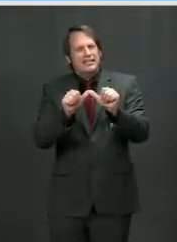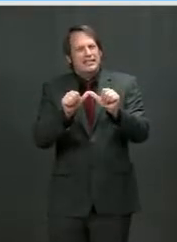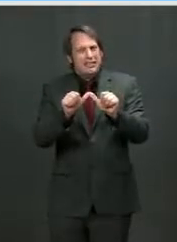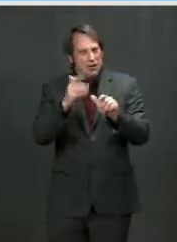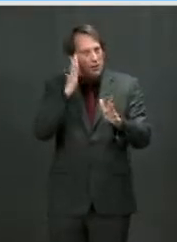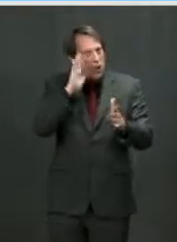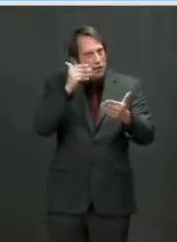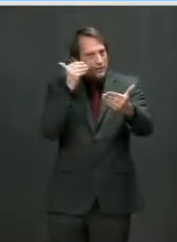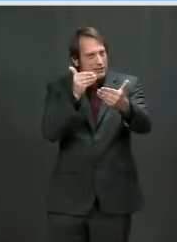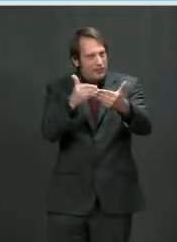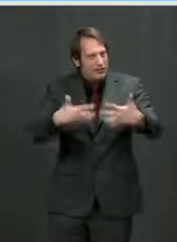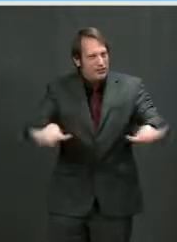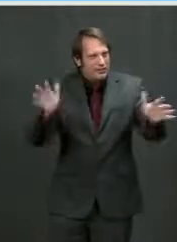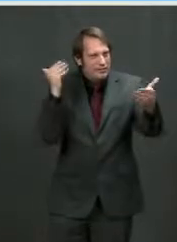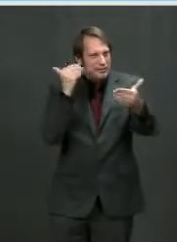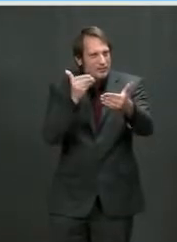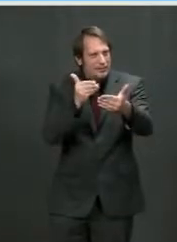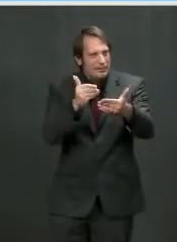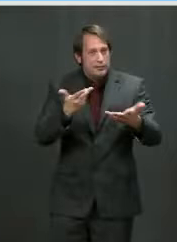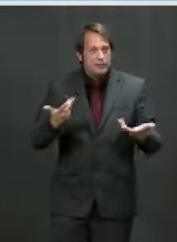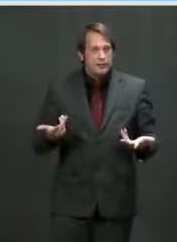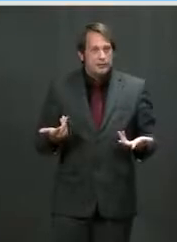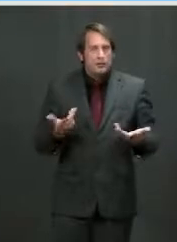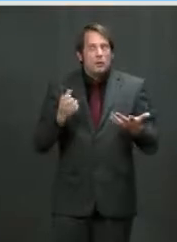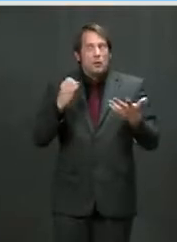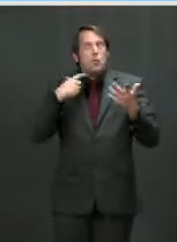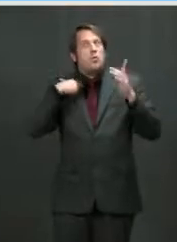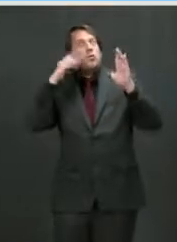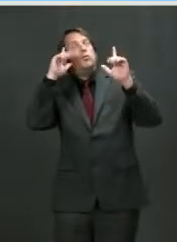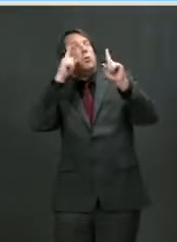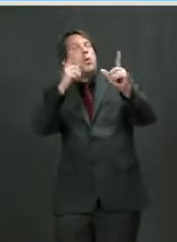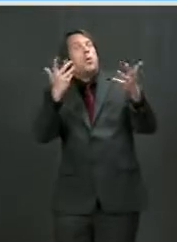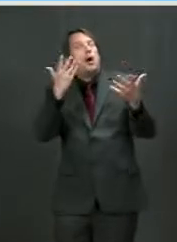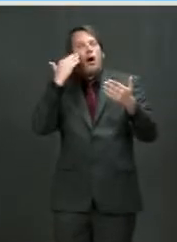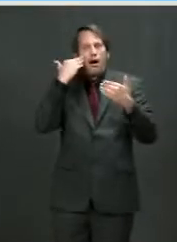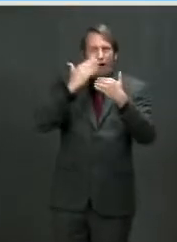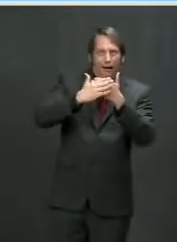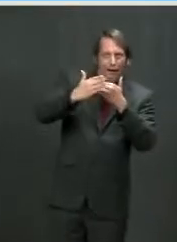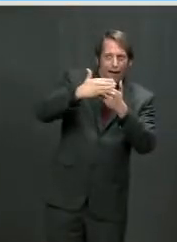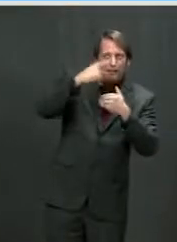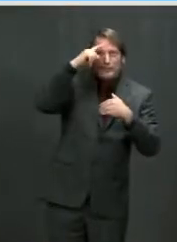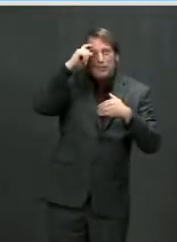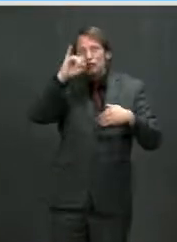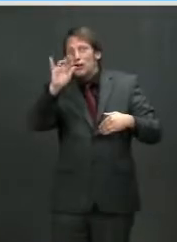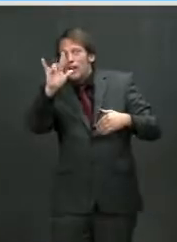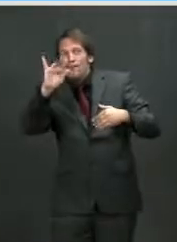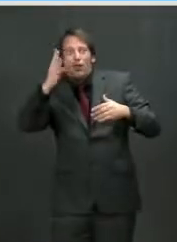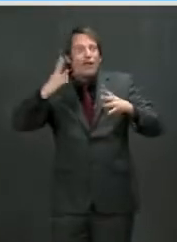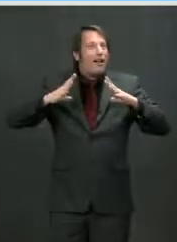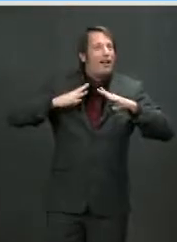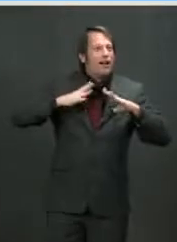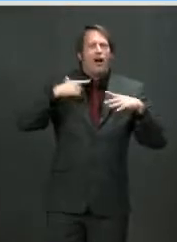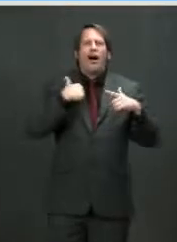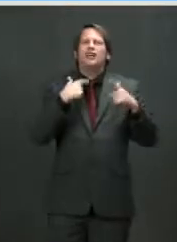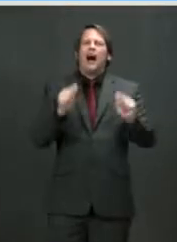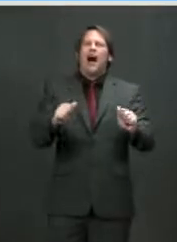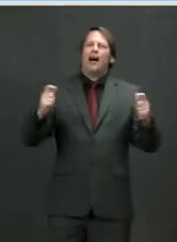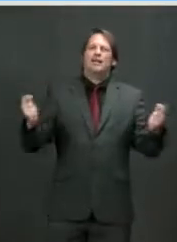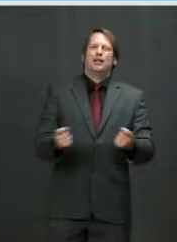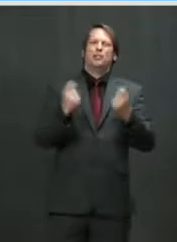reach. But that's nearly 3 months away. And as the President said, the real question